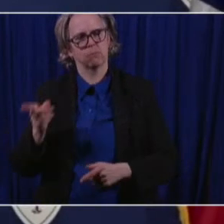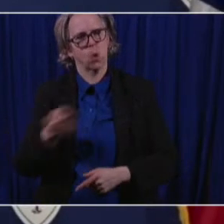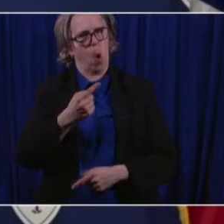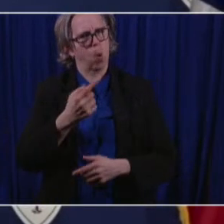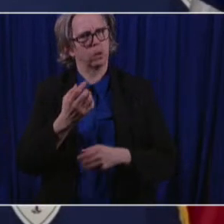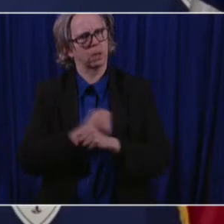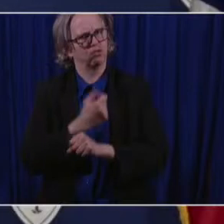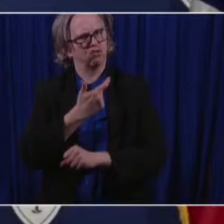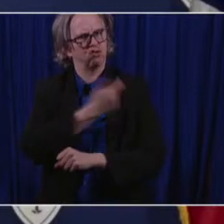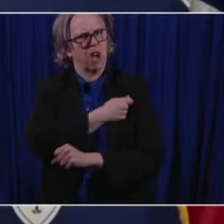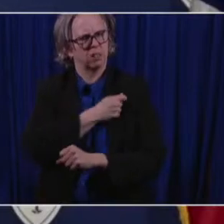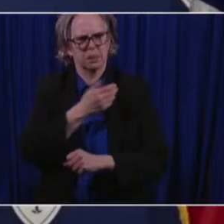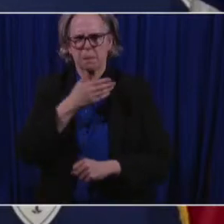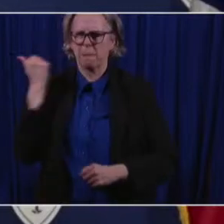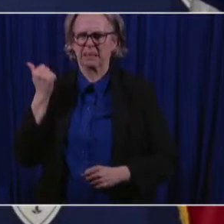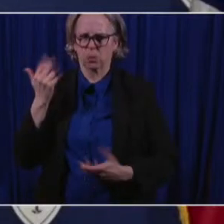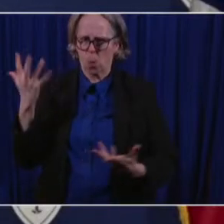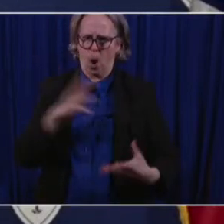season.